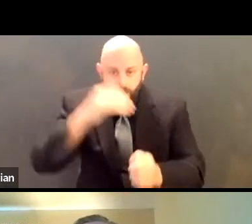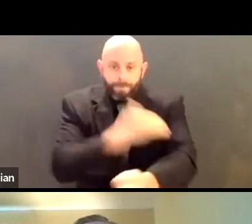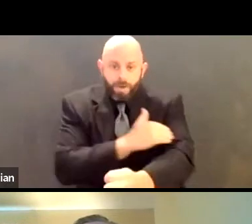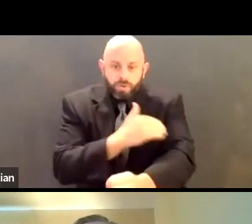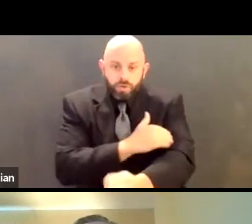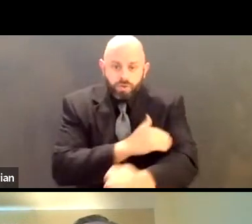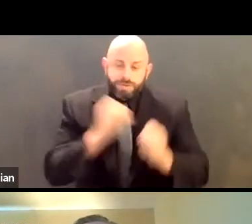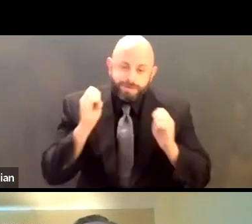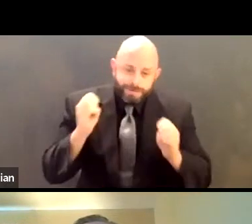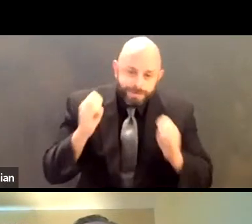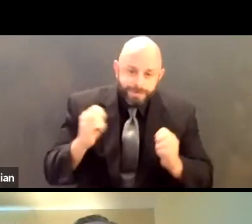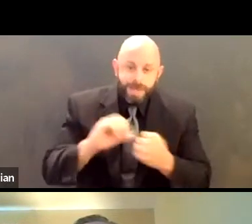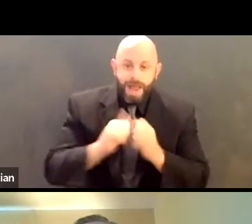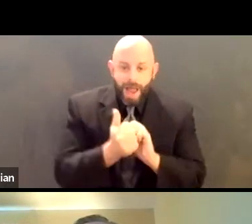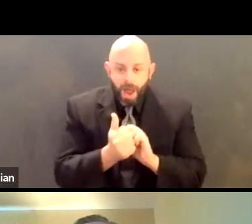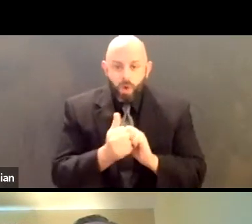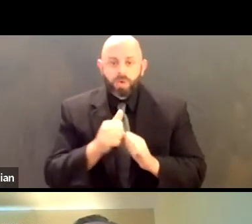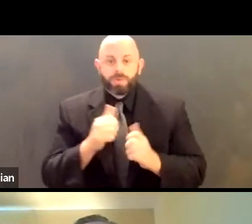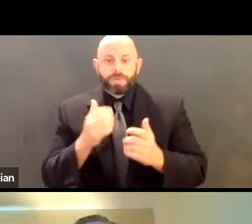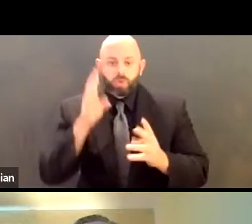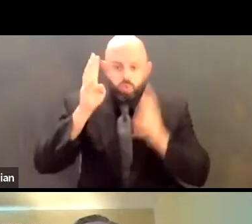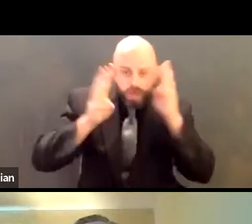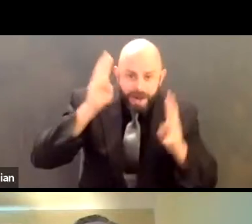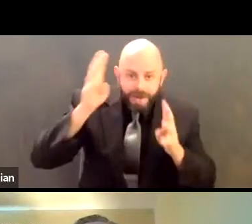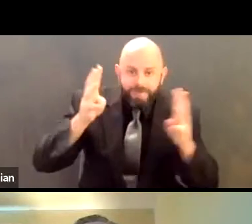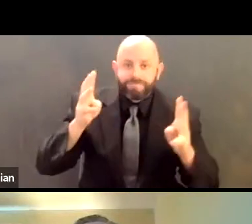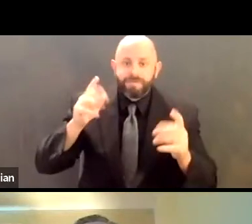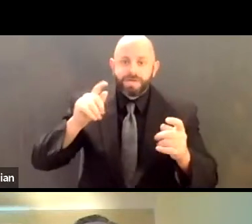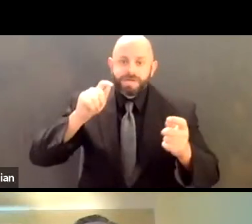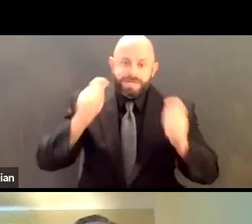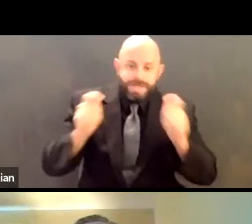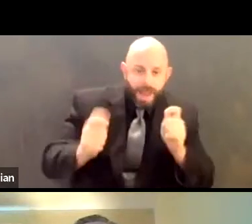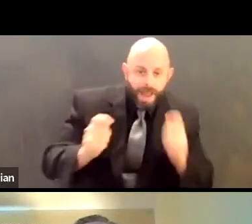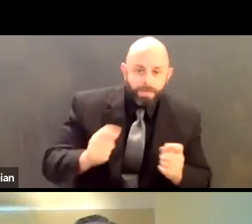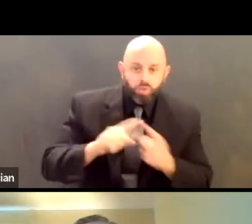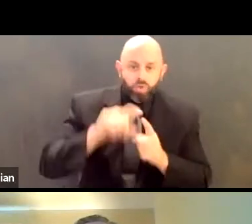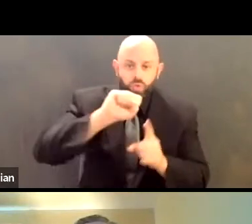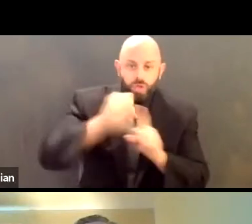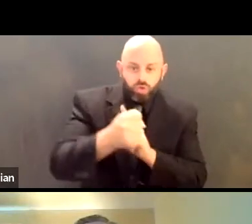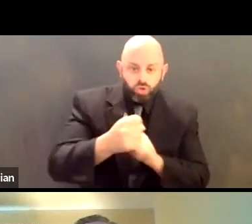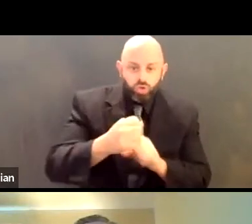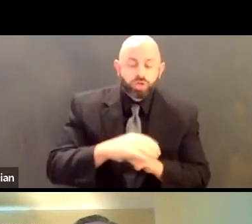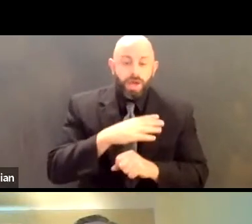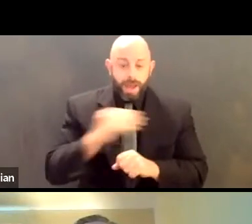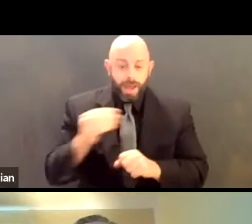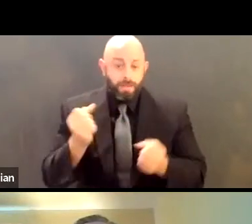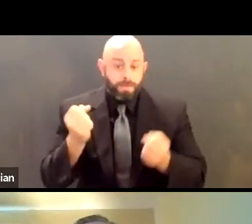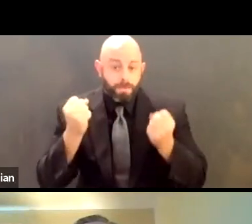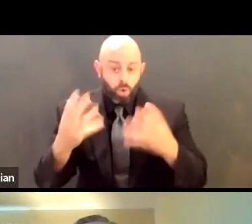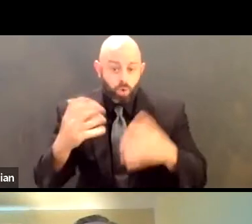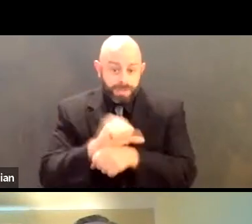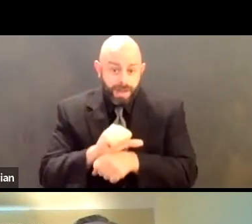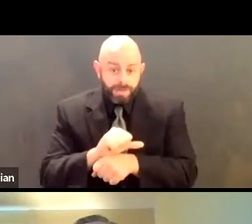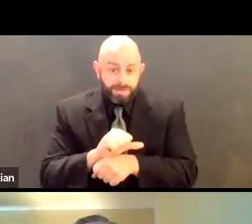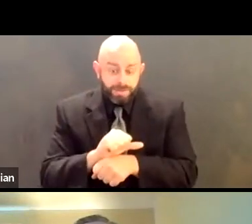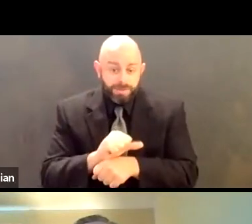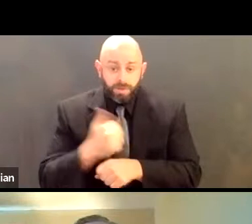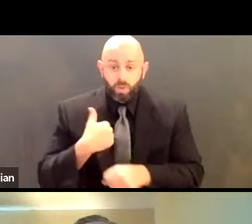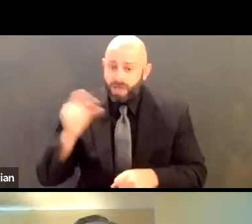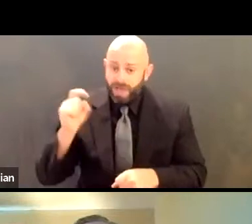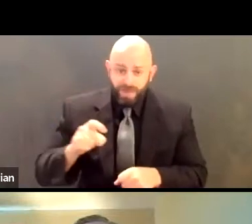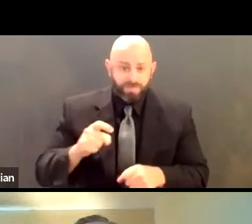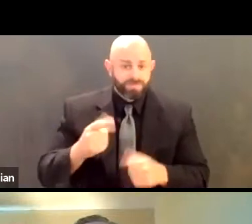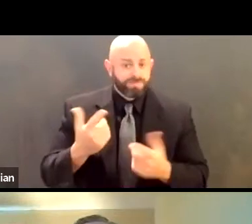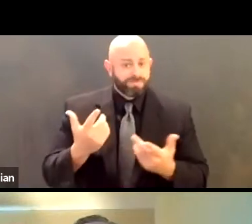being creative and being adaptable and being, frankly, a multitasker. We have to do that all the